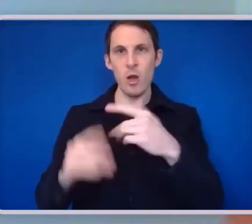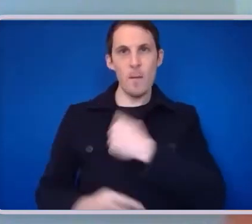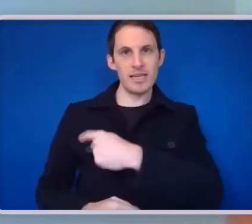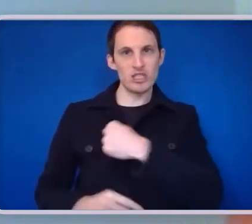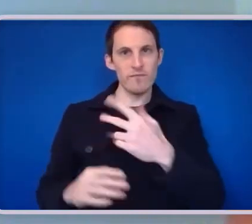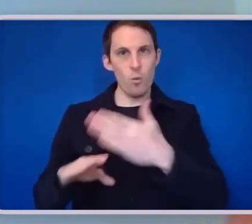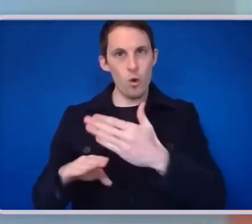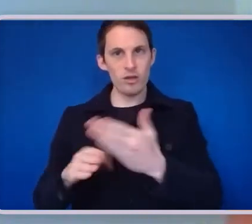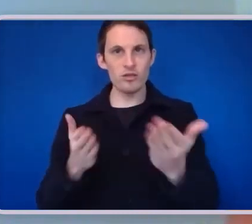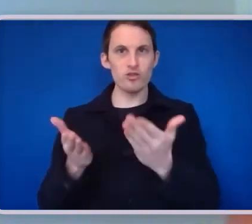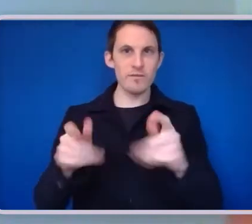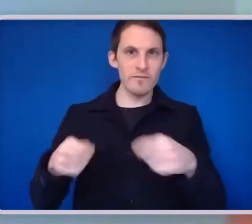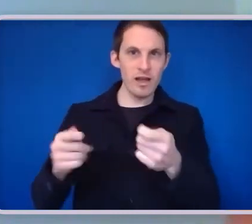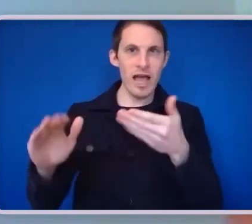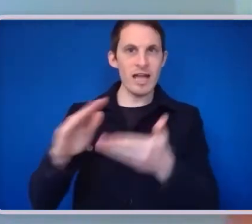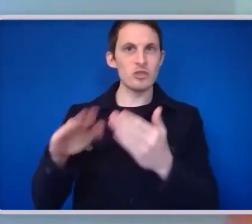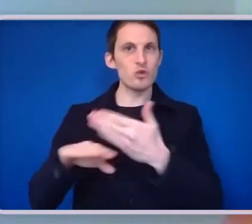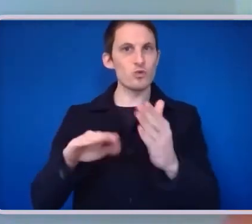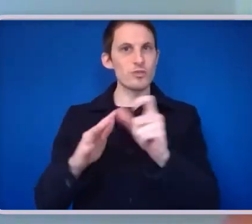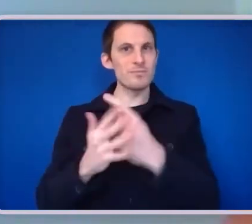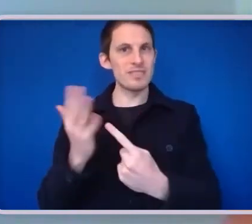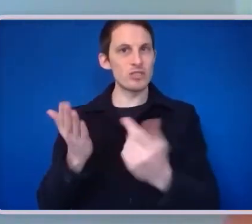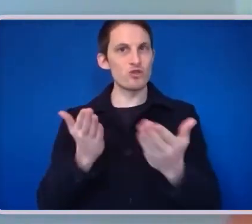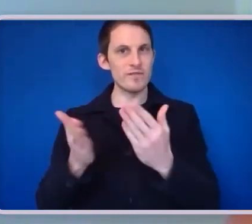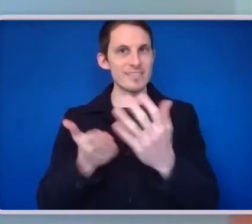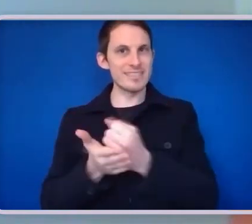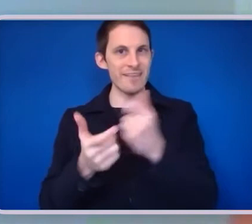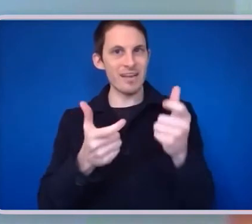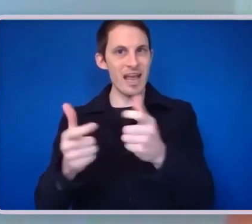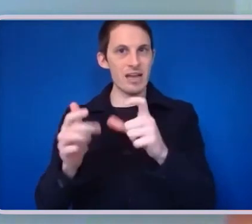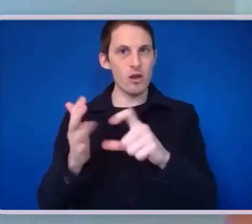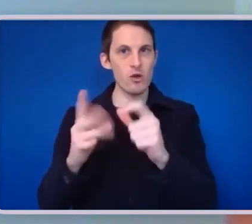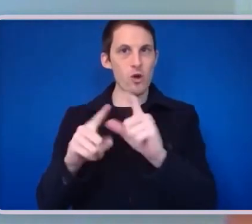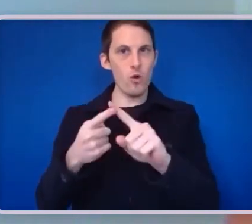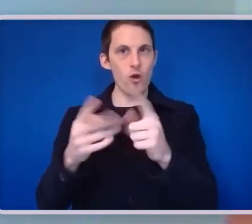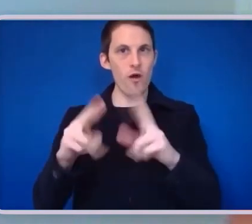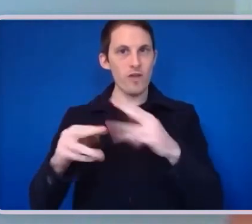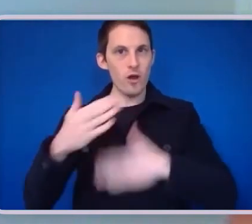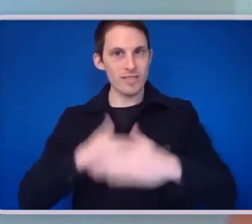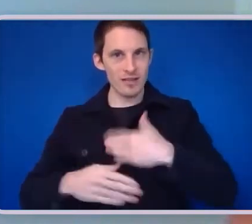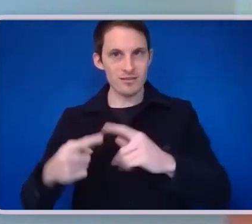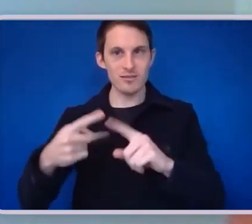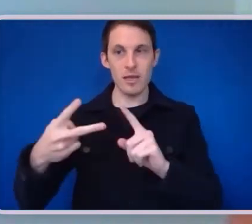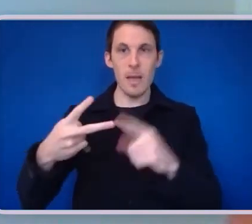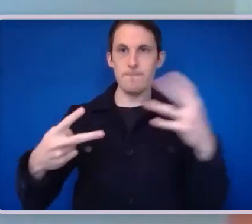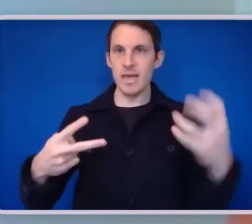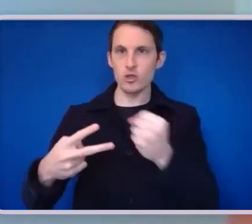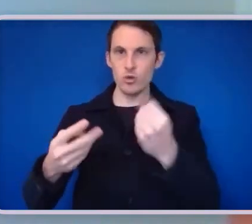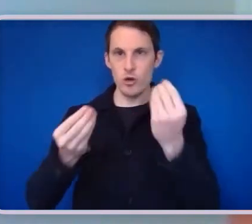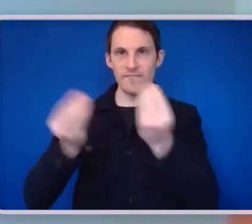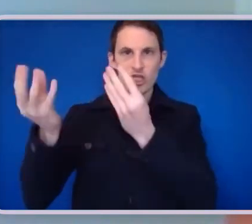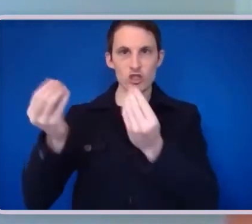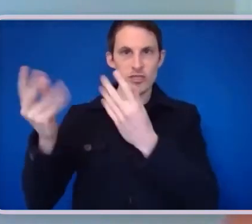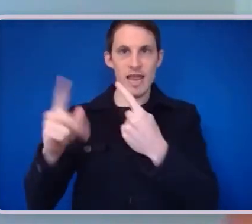providers under the new Disability Service Safeguard Code of Conduct, mandatory notifications and notifiable